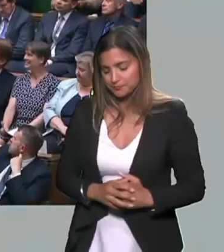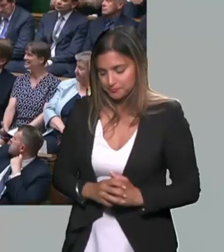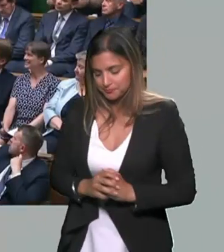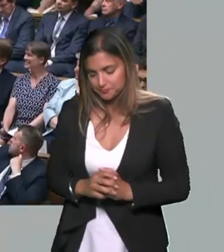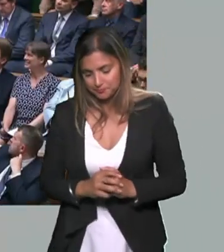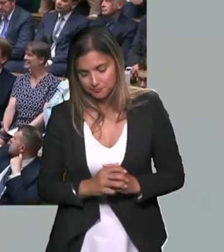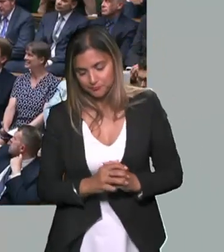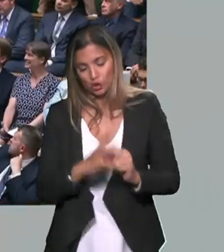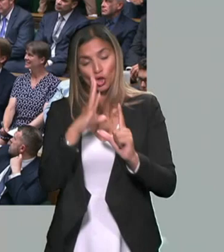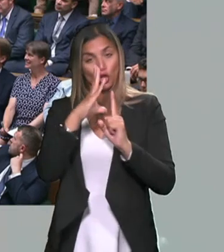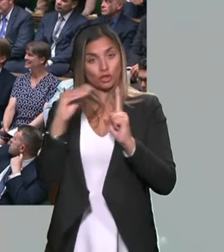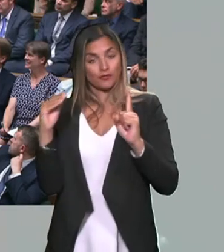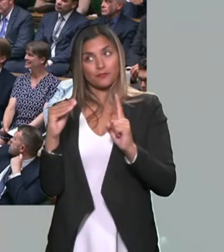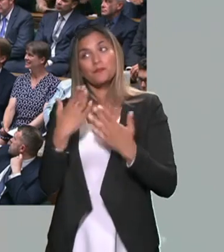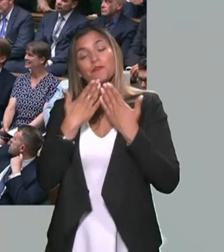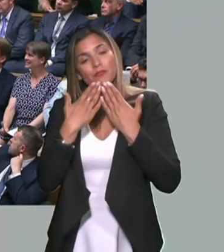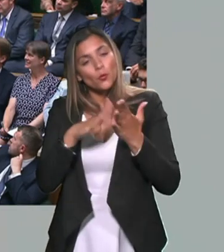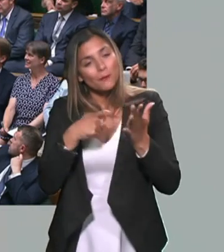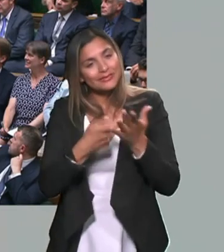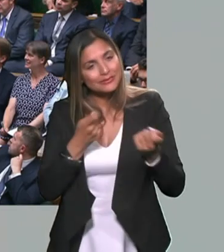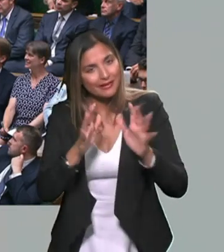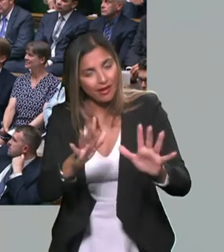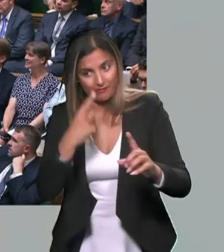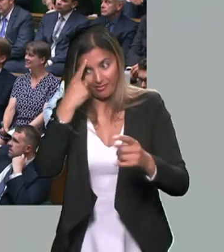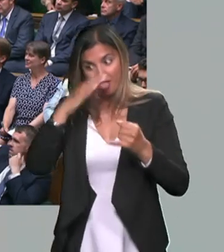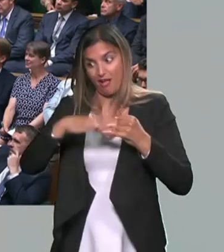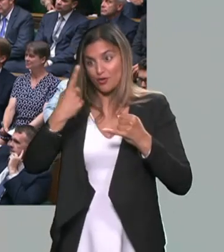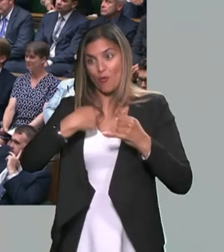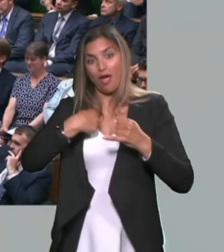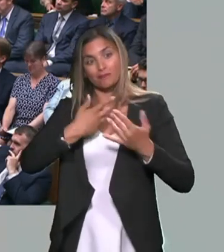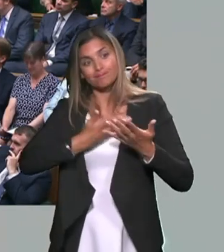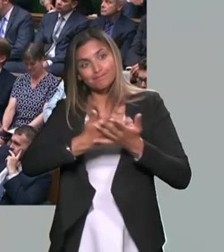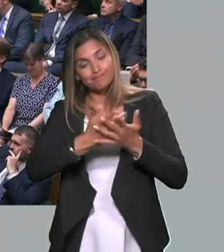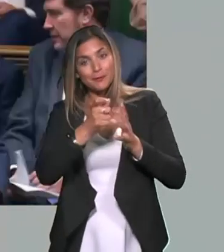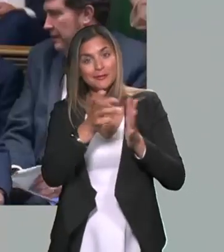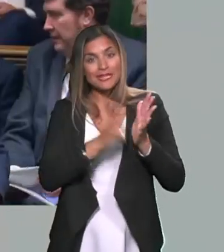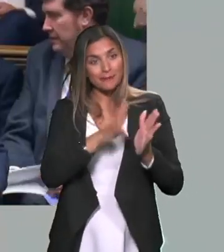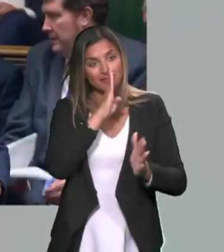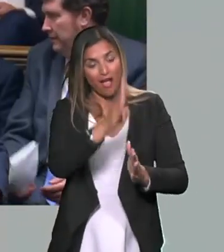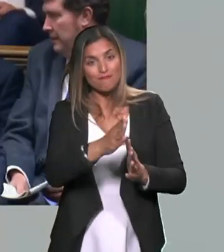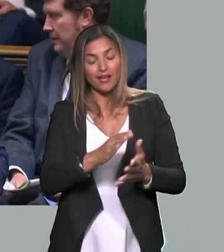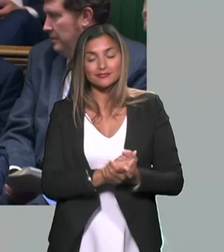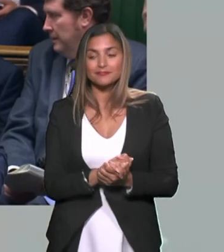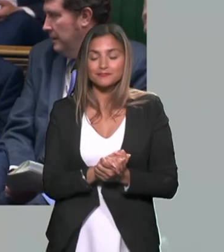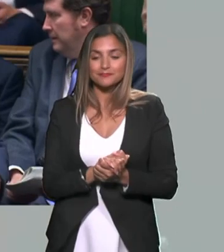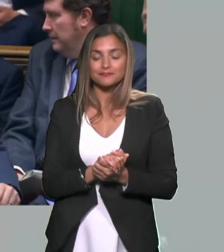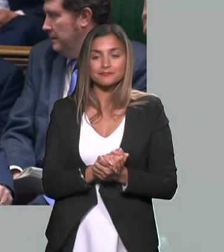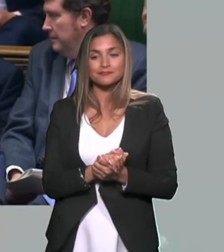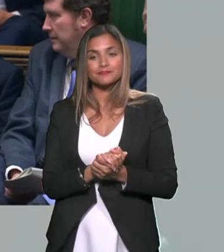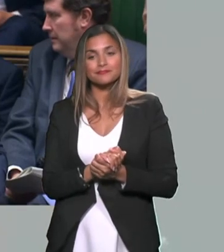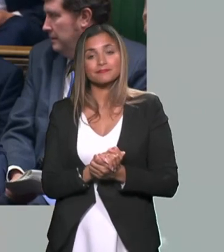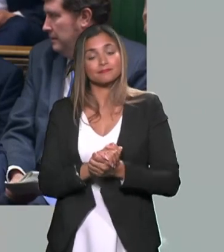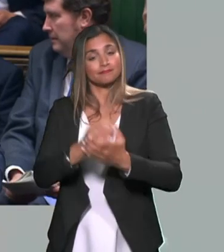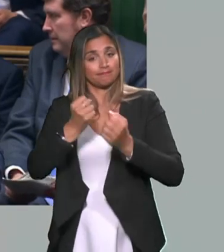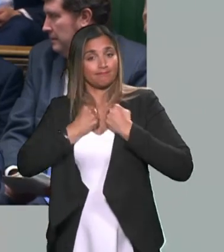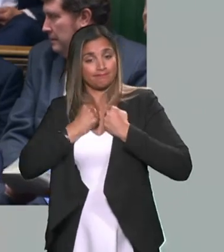Mr. Speaker, and as this is probably the last time I'll get to address the Prime Minister at this dispatch box, can I say on behalf of the people of Redcar in Cleveland how grateful we